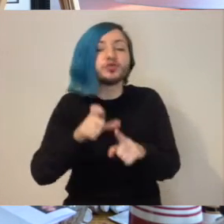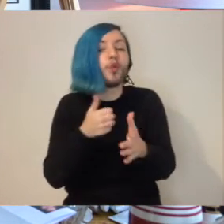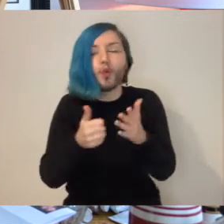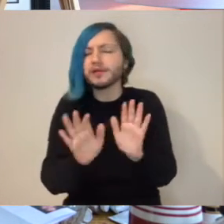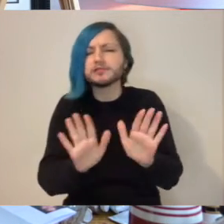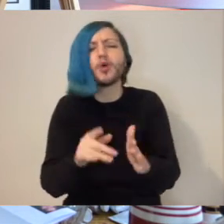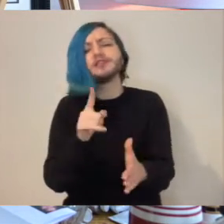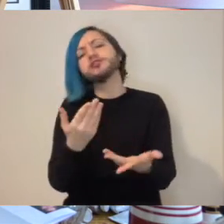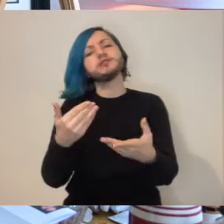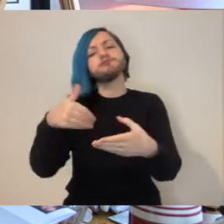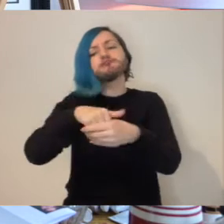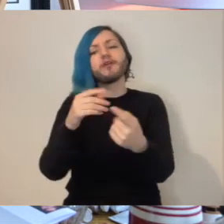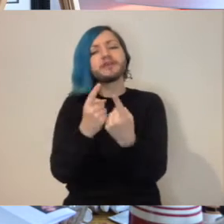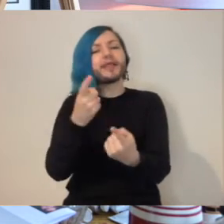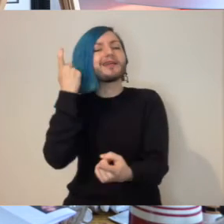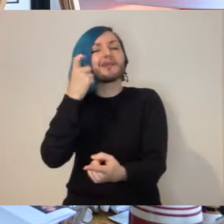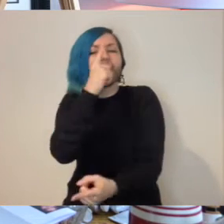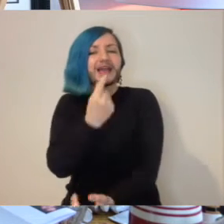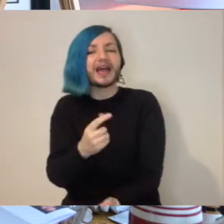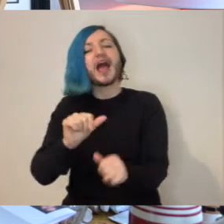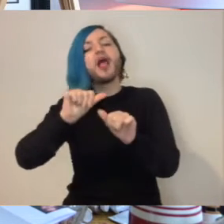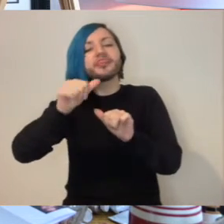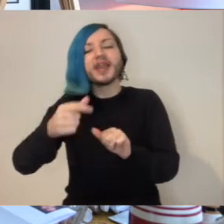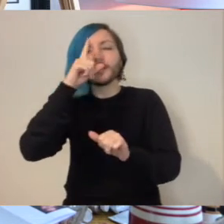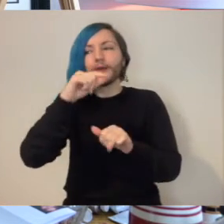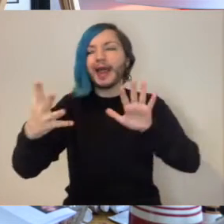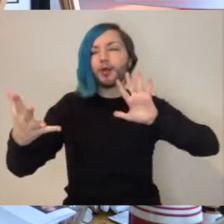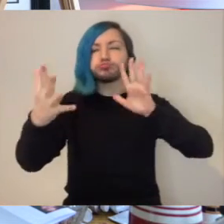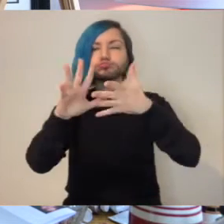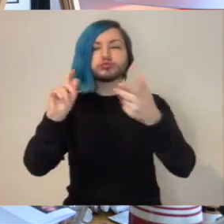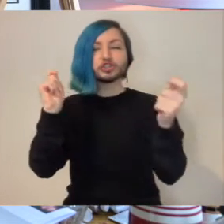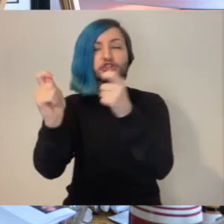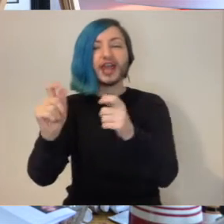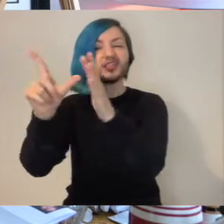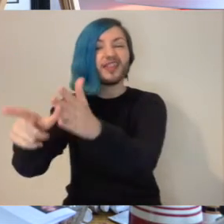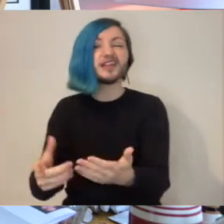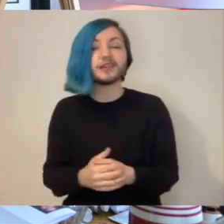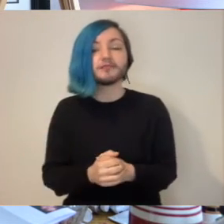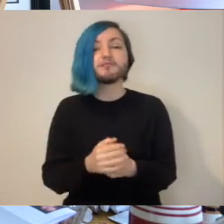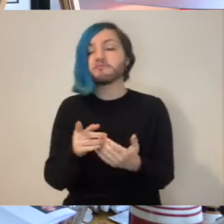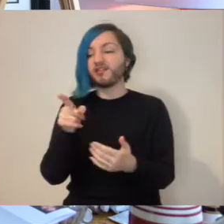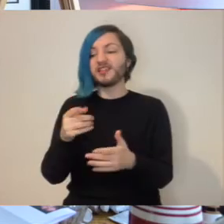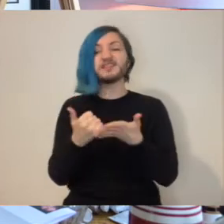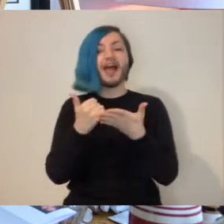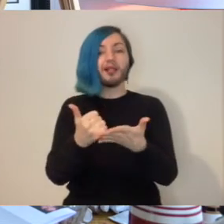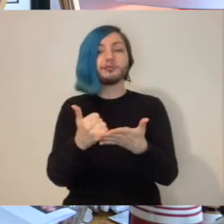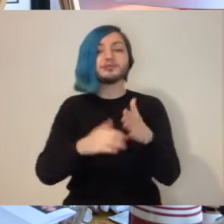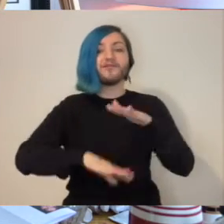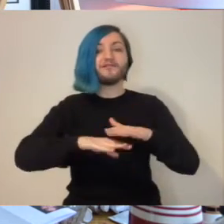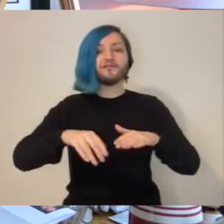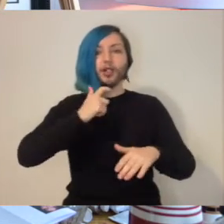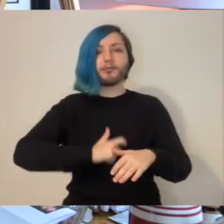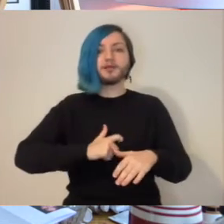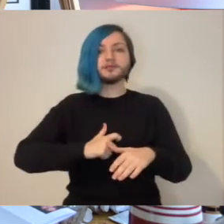just use it as part of something you think about, and then you can push the boundaries after that. Just hopefully it'll get the whole figure onto the page and you're